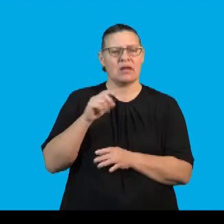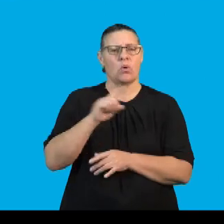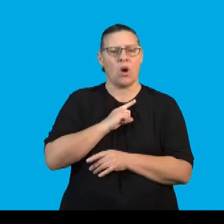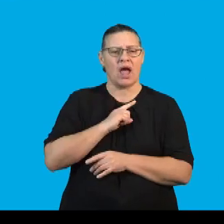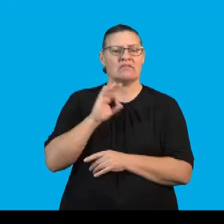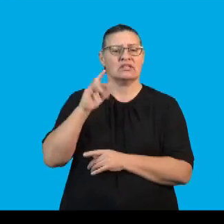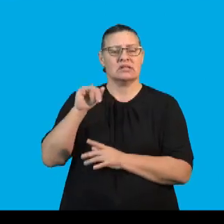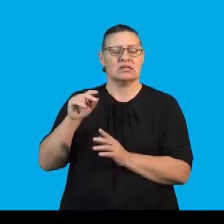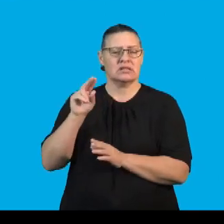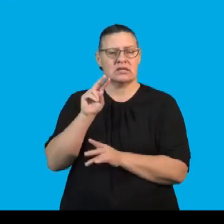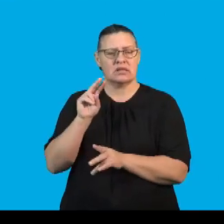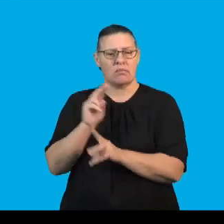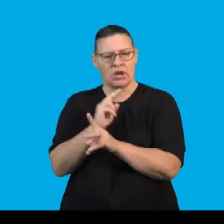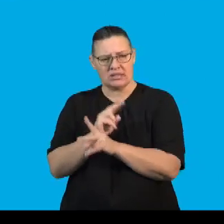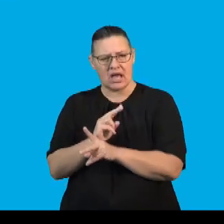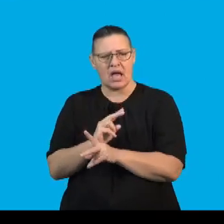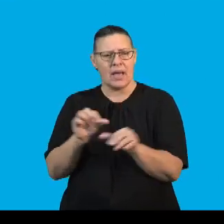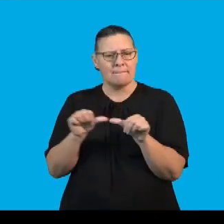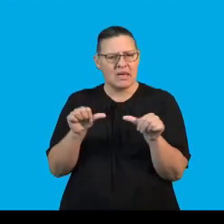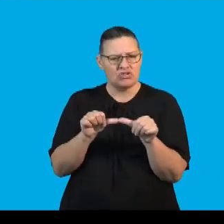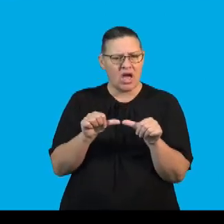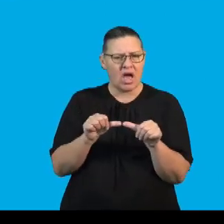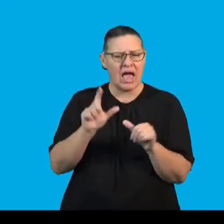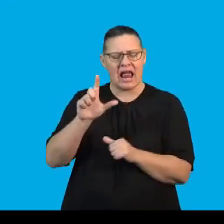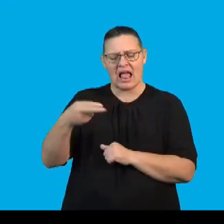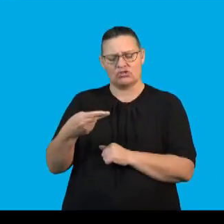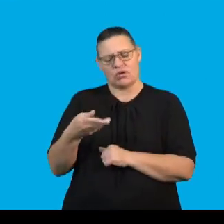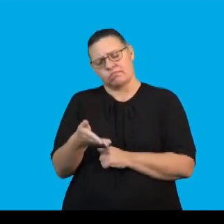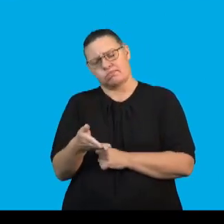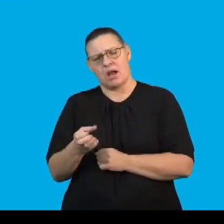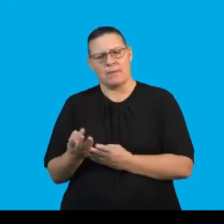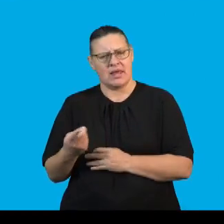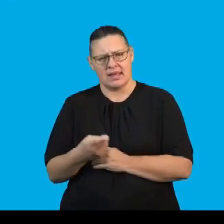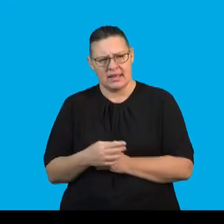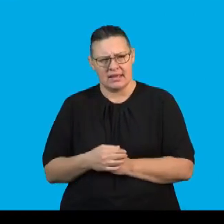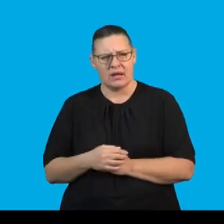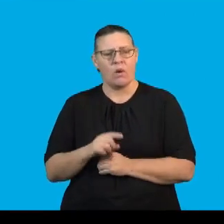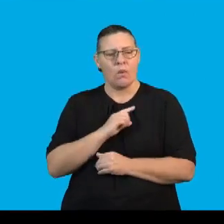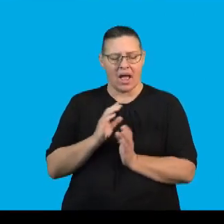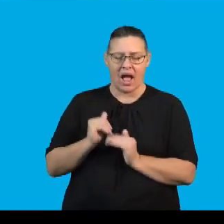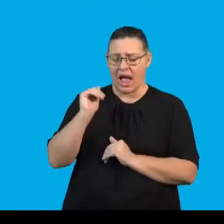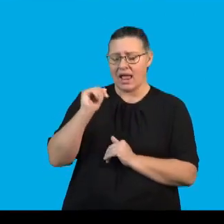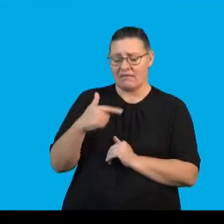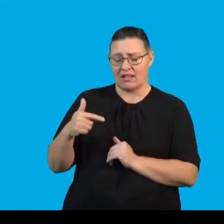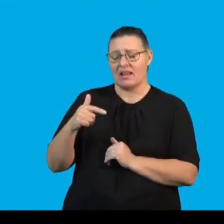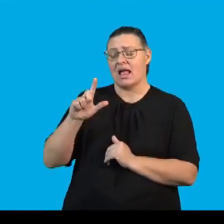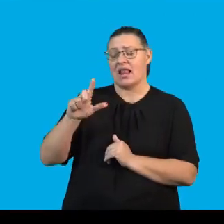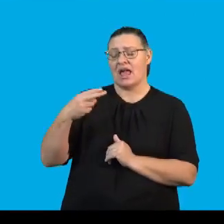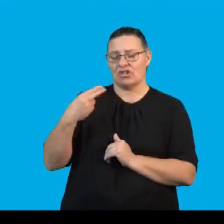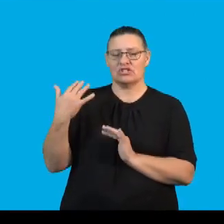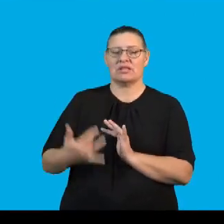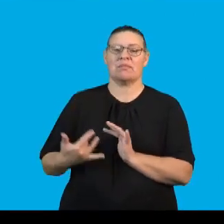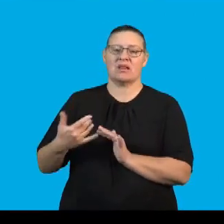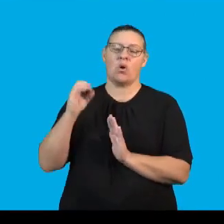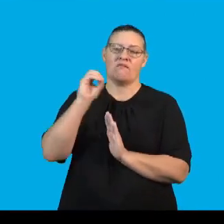222. Explain why the fertility monitor measures the concentration of LH. This is for 2 marks. High levels